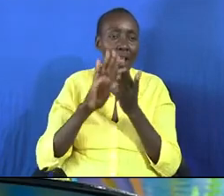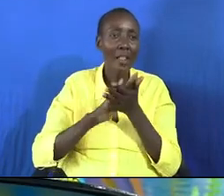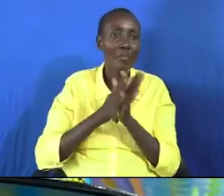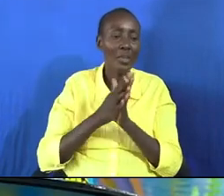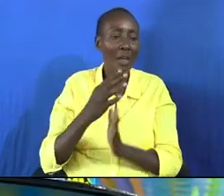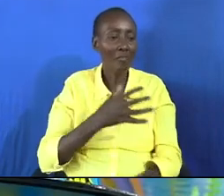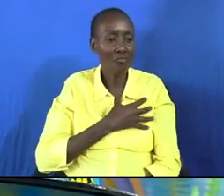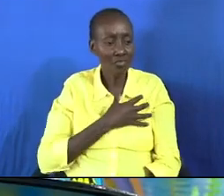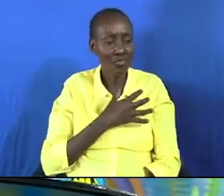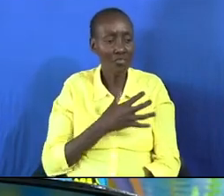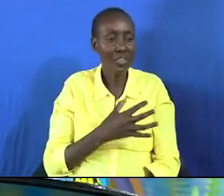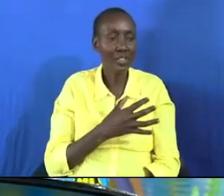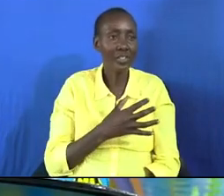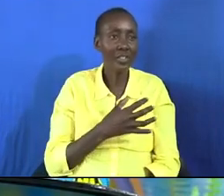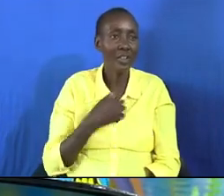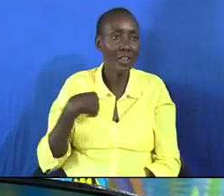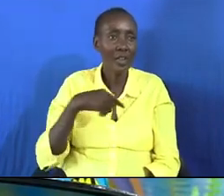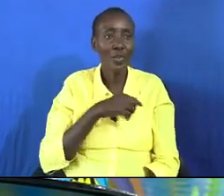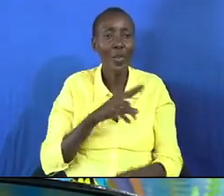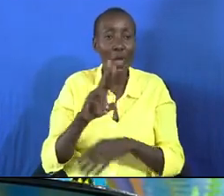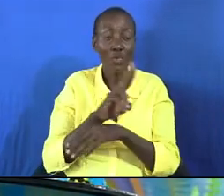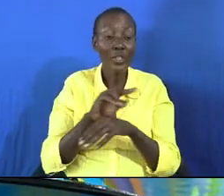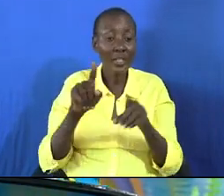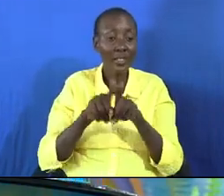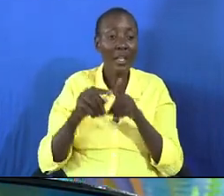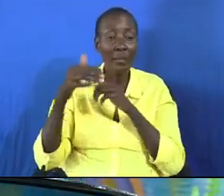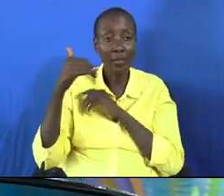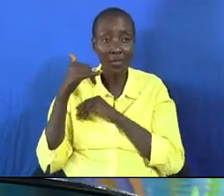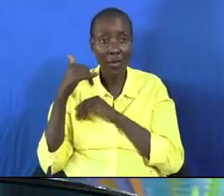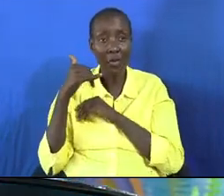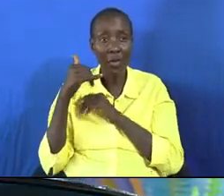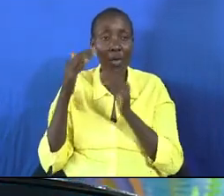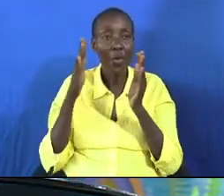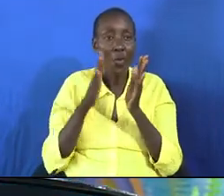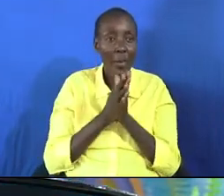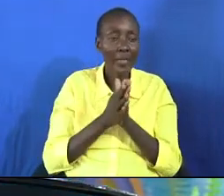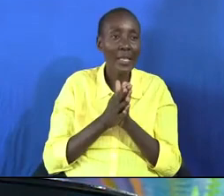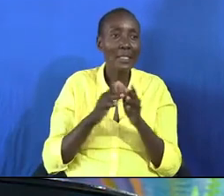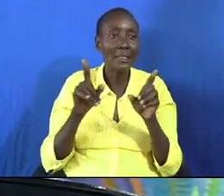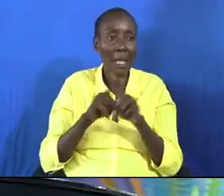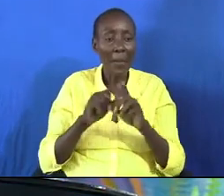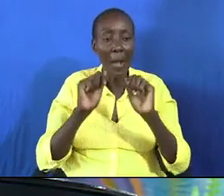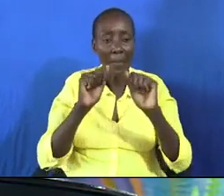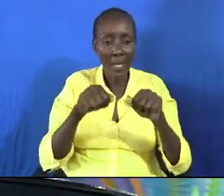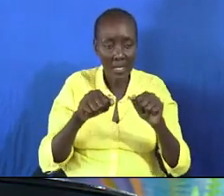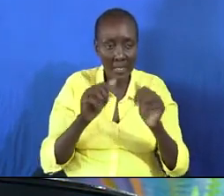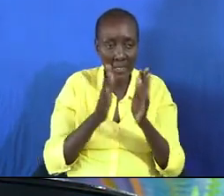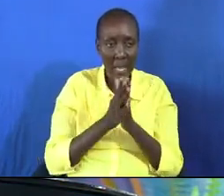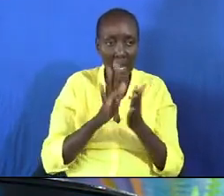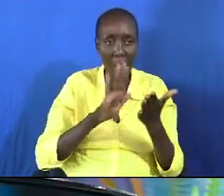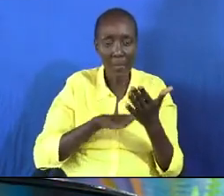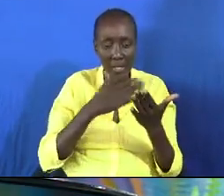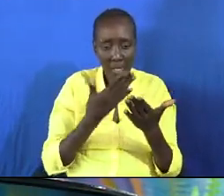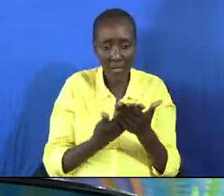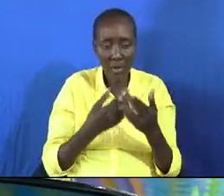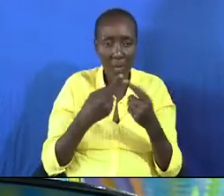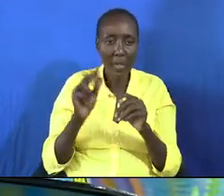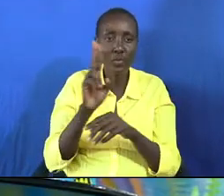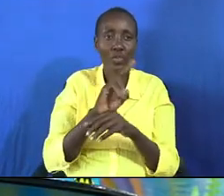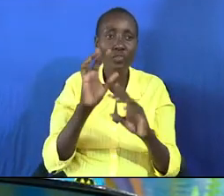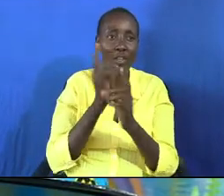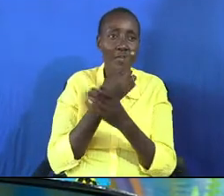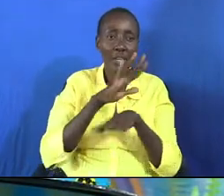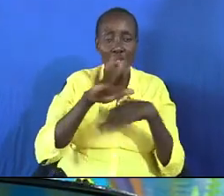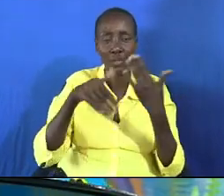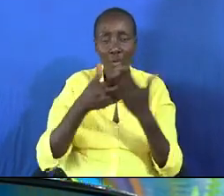millionaires. We are using the same phone with the same applications, but it applies differently